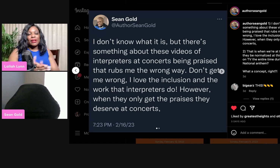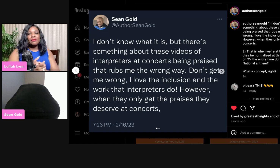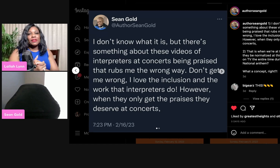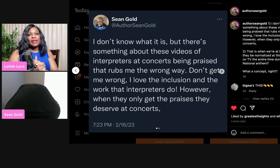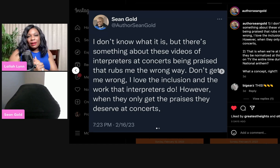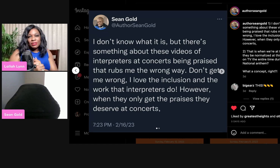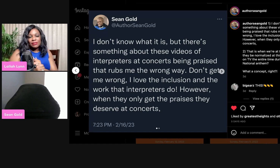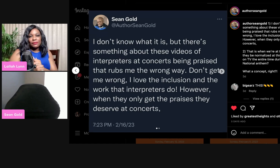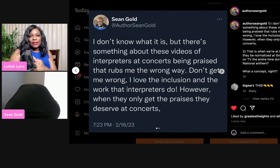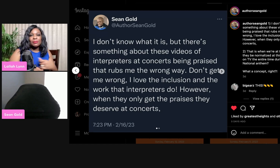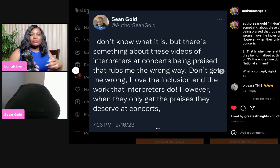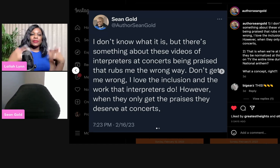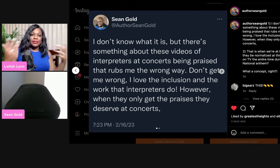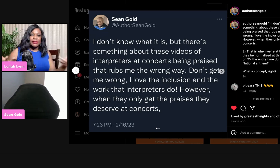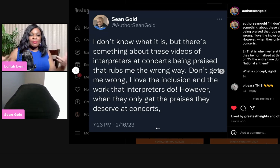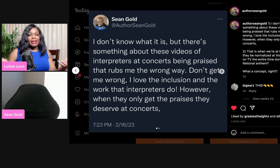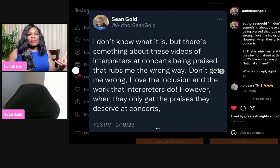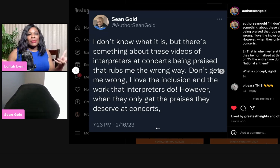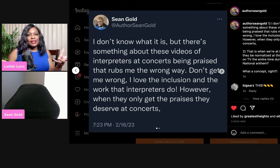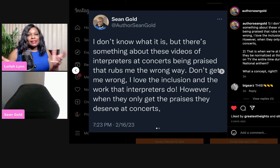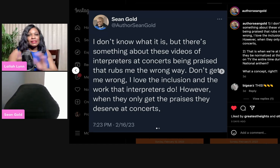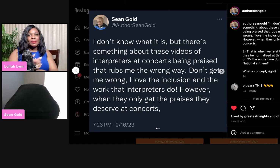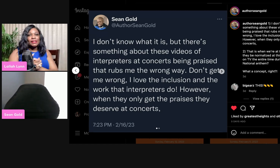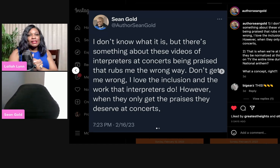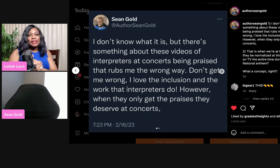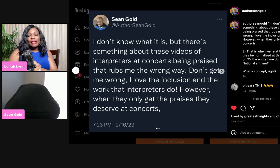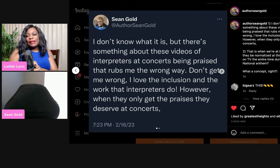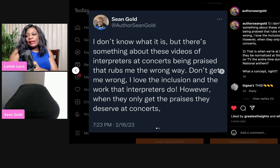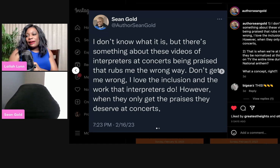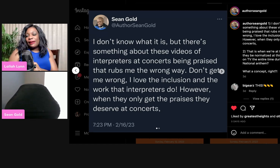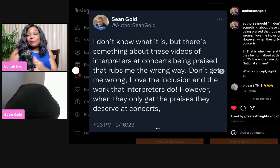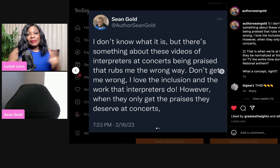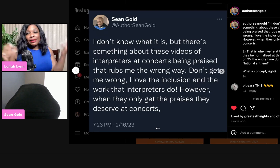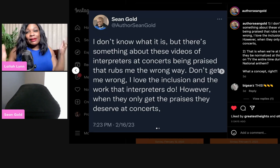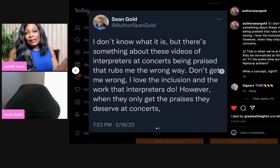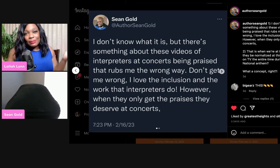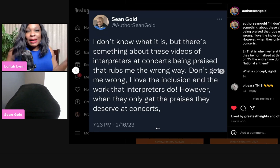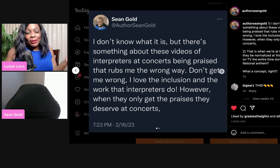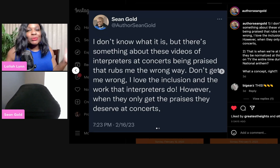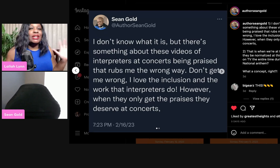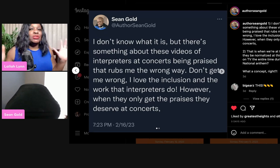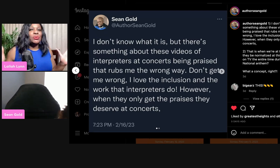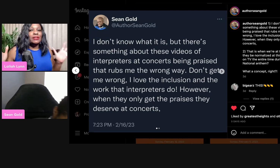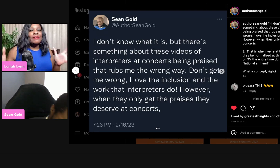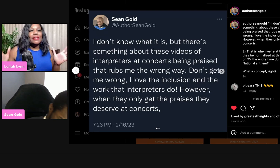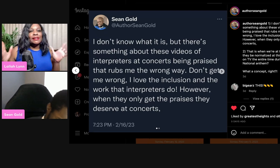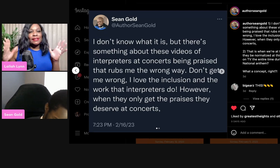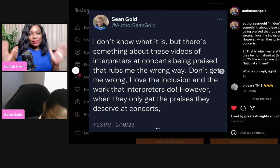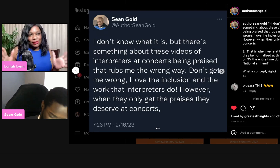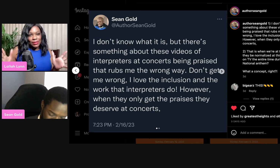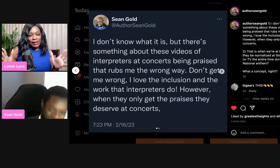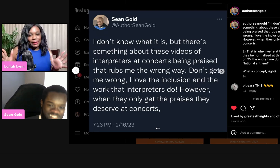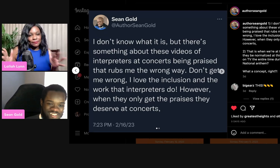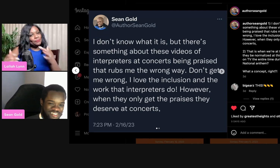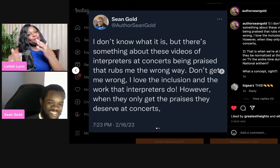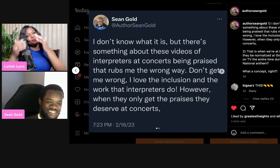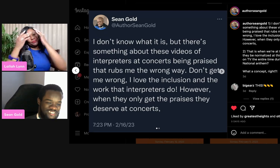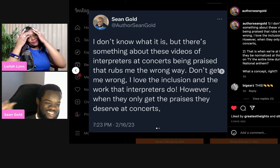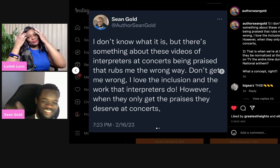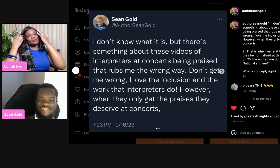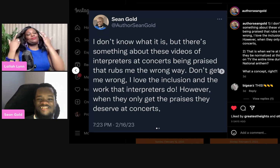Like whenever the option is available for you to demand more accessibility, it's my hope that you would definitely do that.